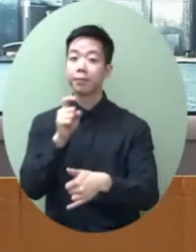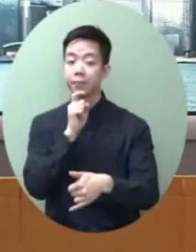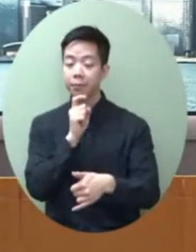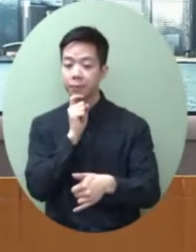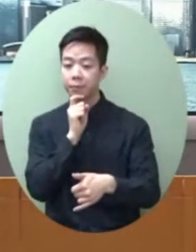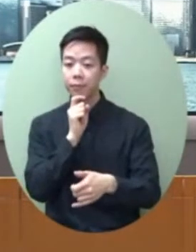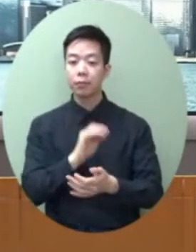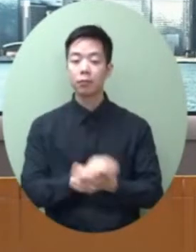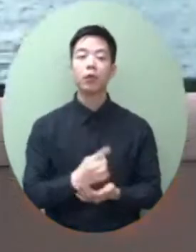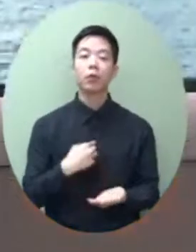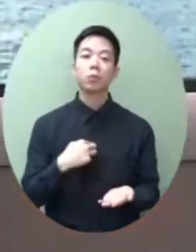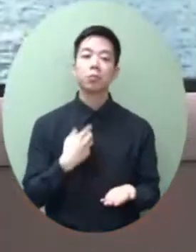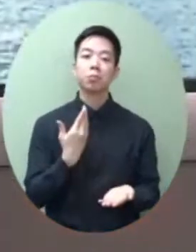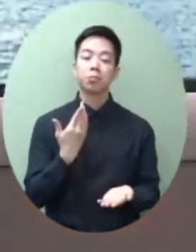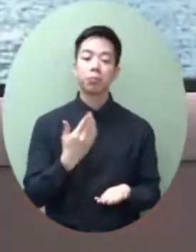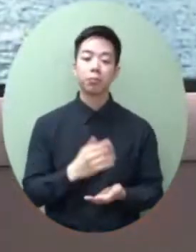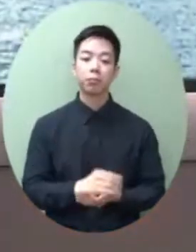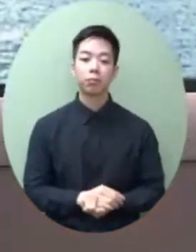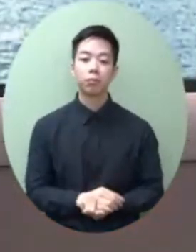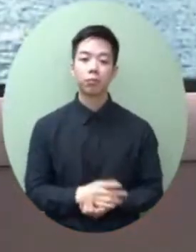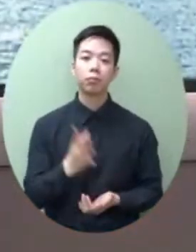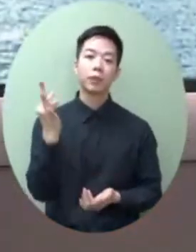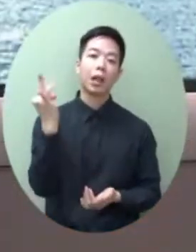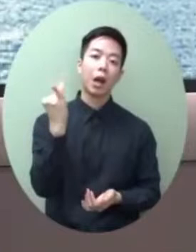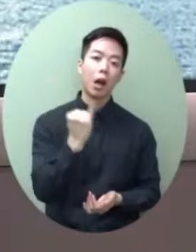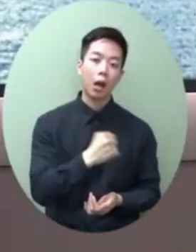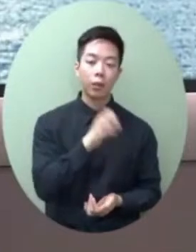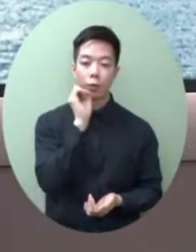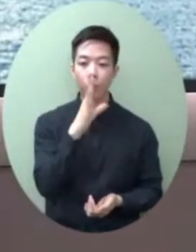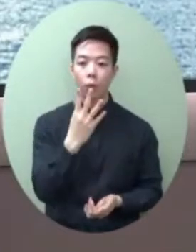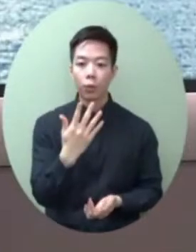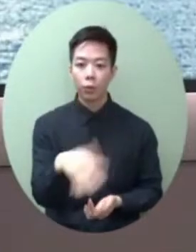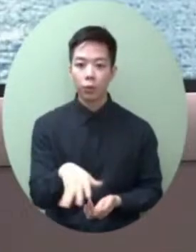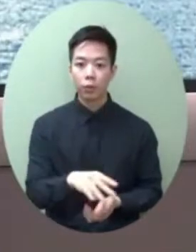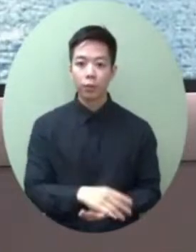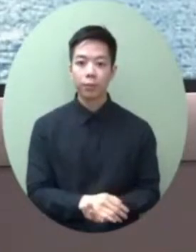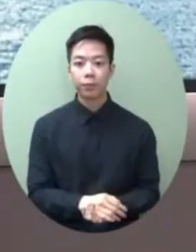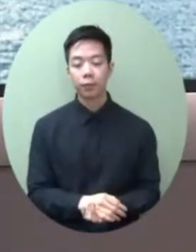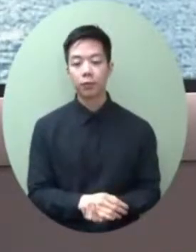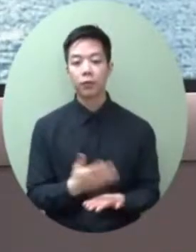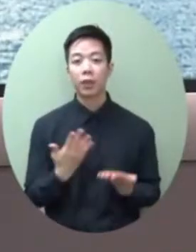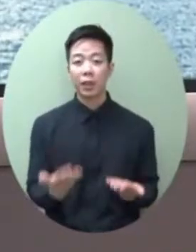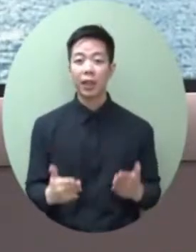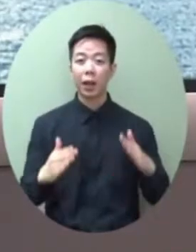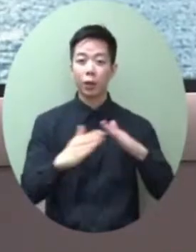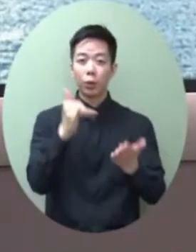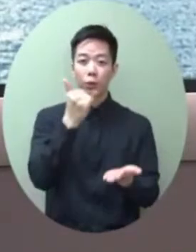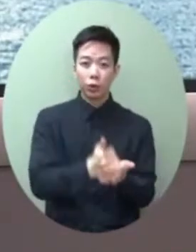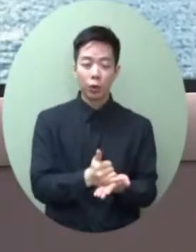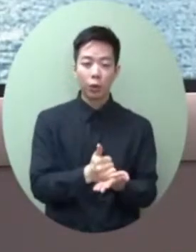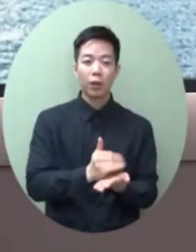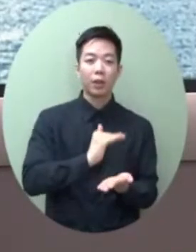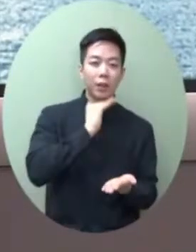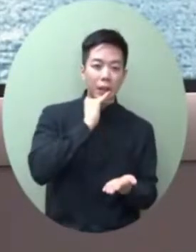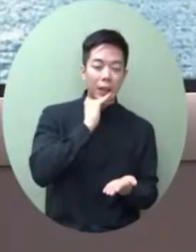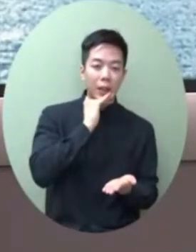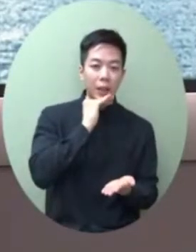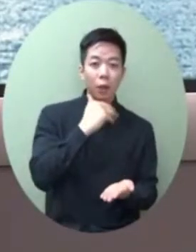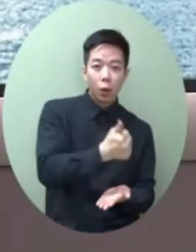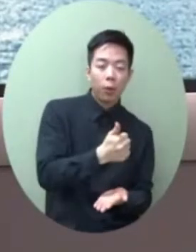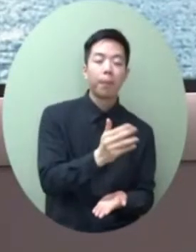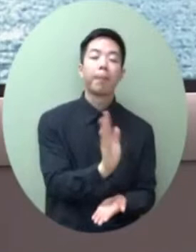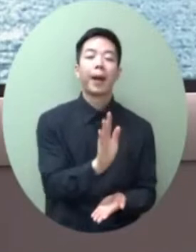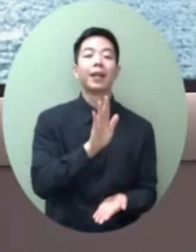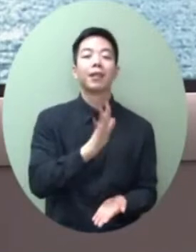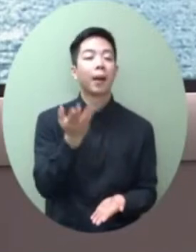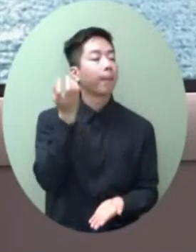found. Well, there have been cases found in the community. And earlier on, I've mentioned several times that it's not an ideal decision, but